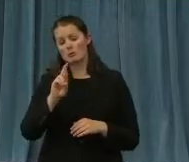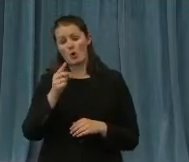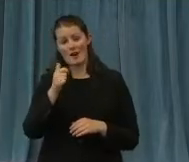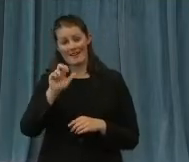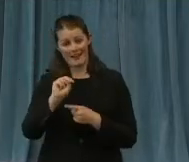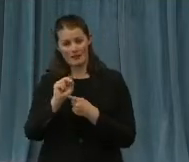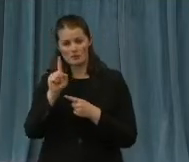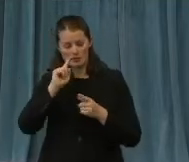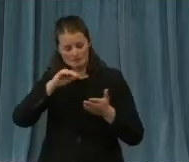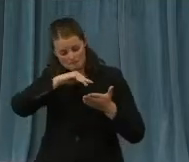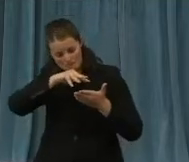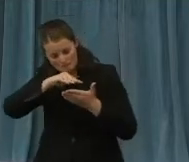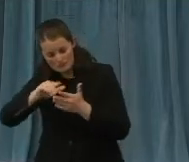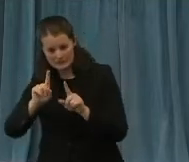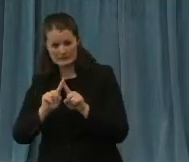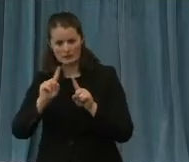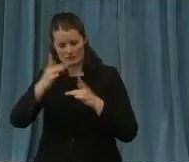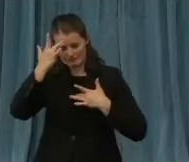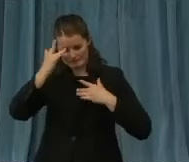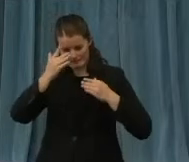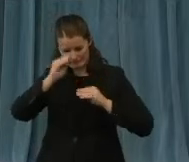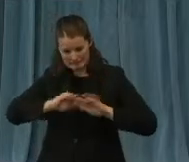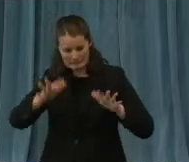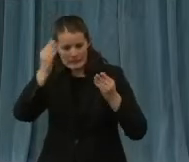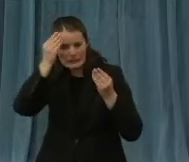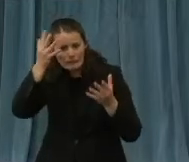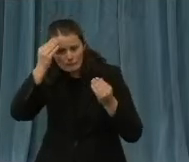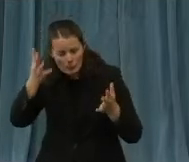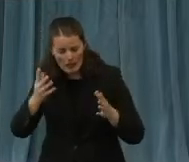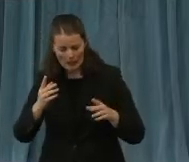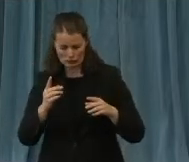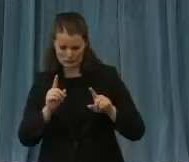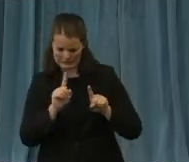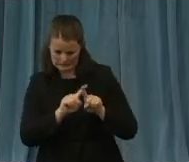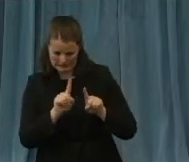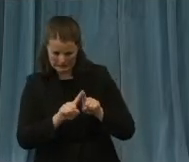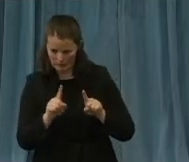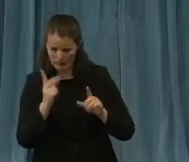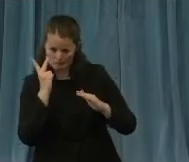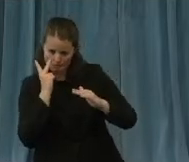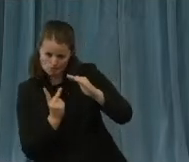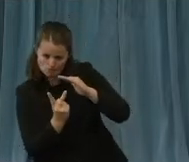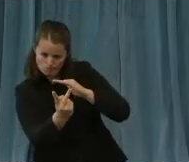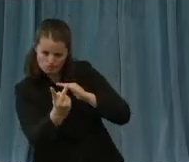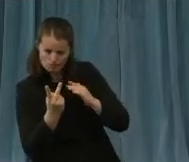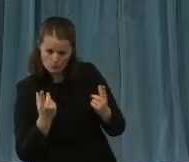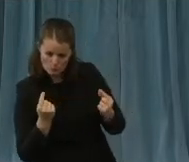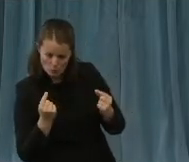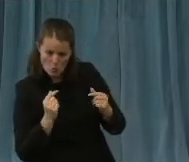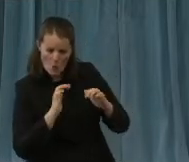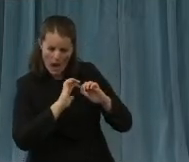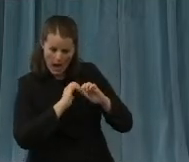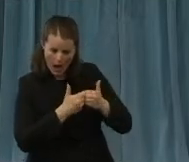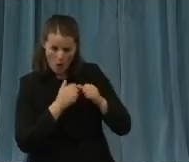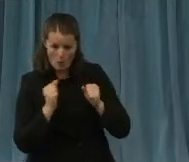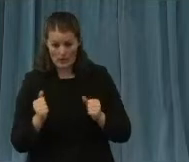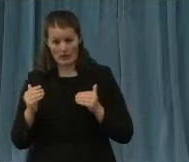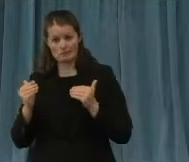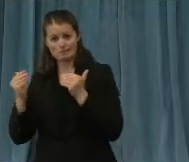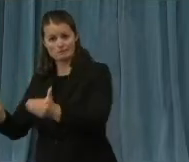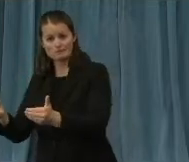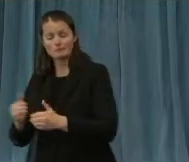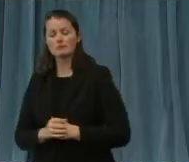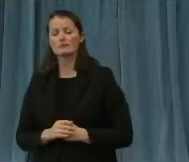modeling throughout the country and analyzing where Nevada fits on those models and how those models should inform our actions.